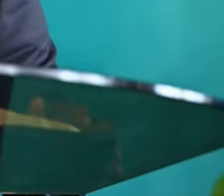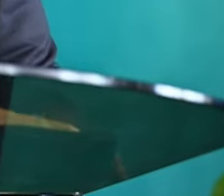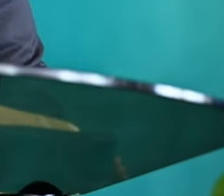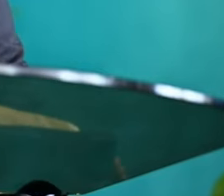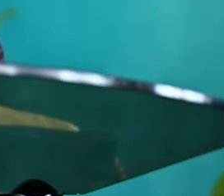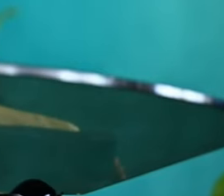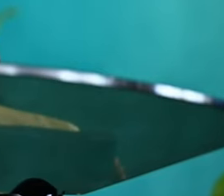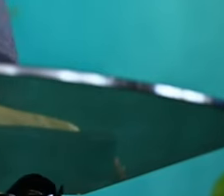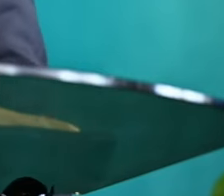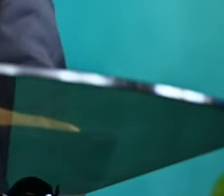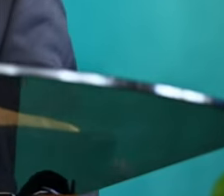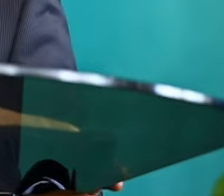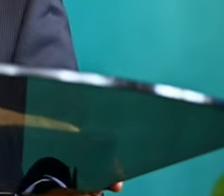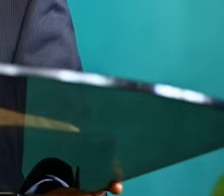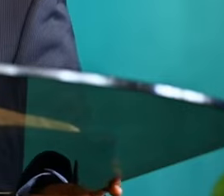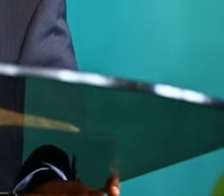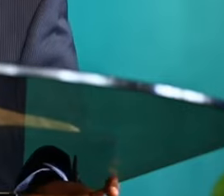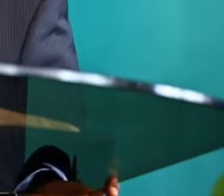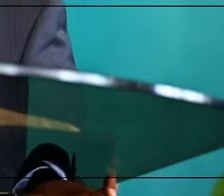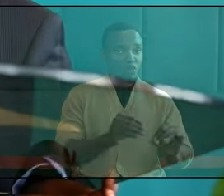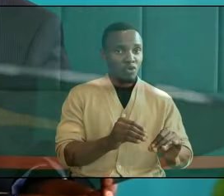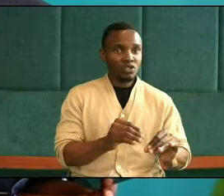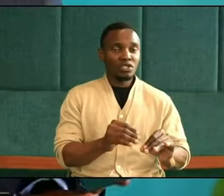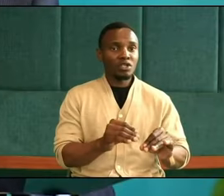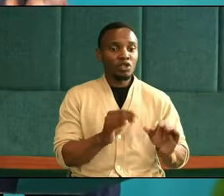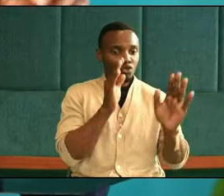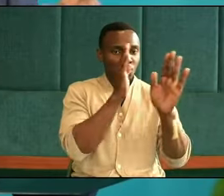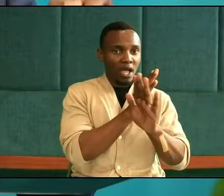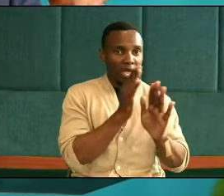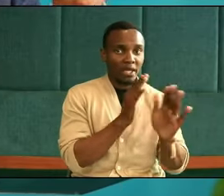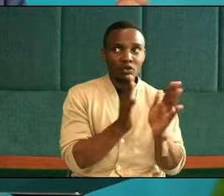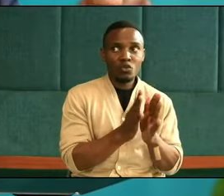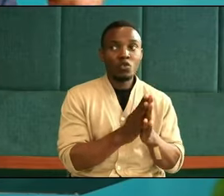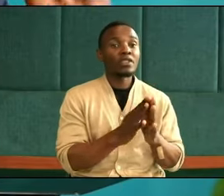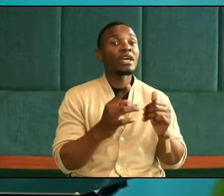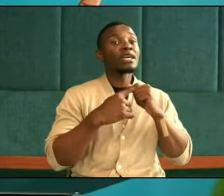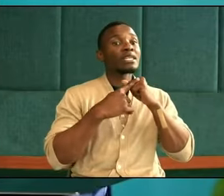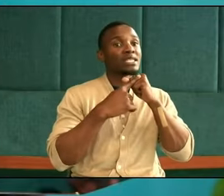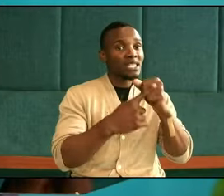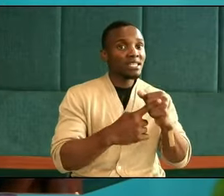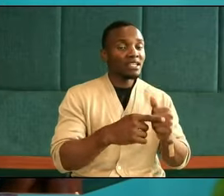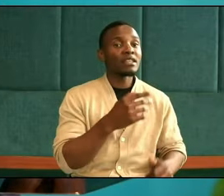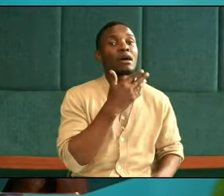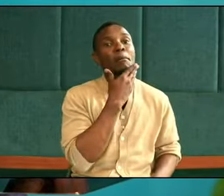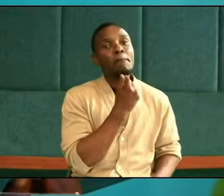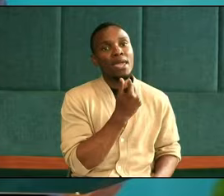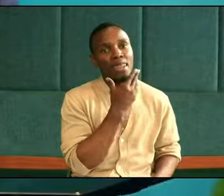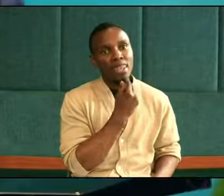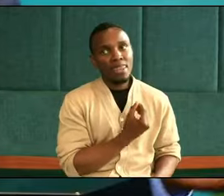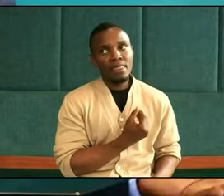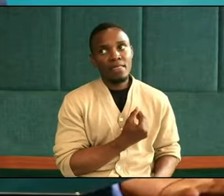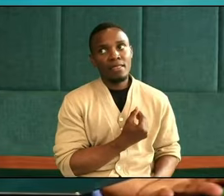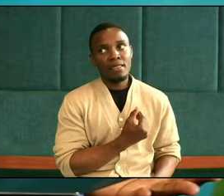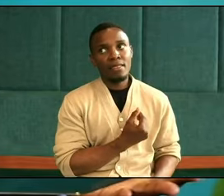he's not alone. He goes down to Gibeah with 600 men.